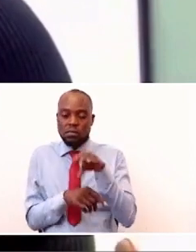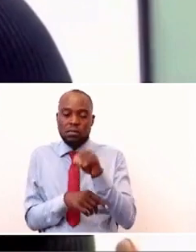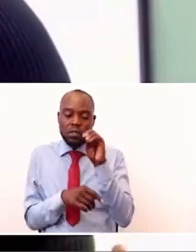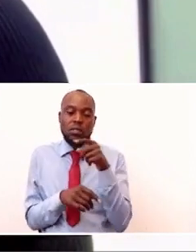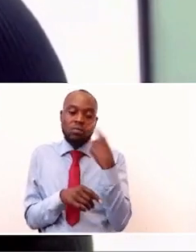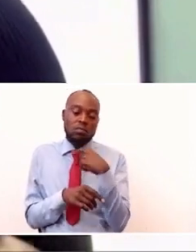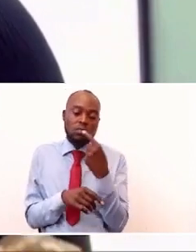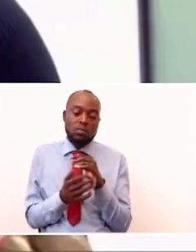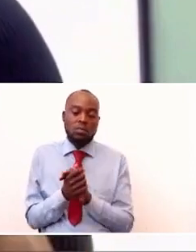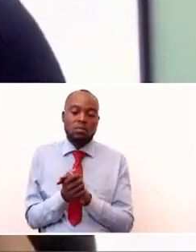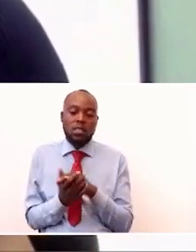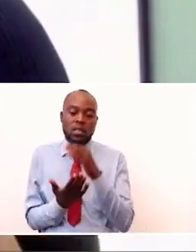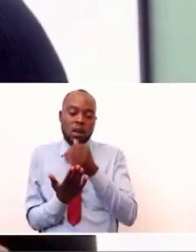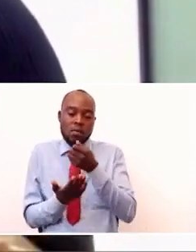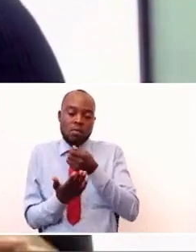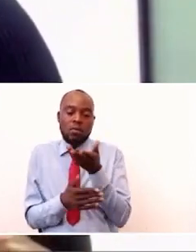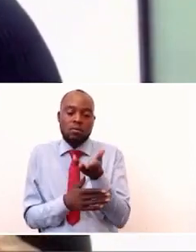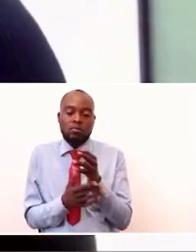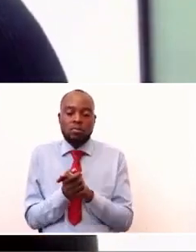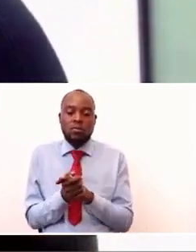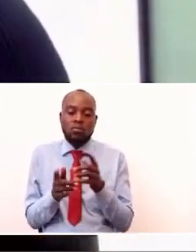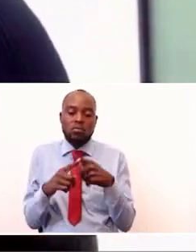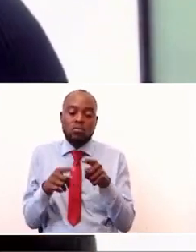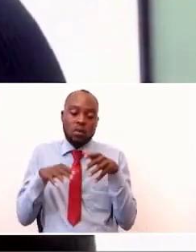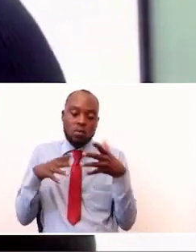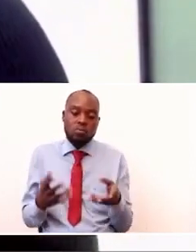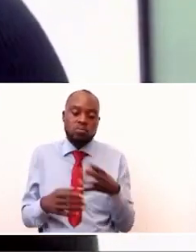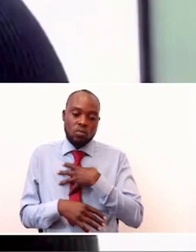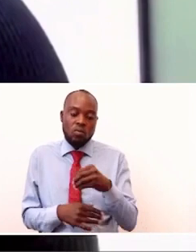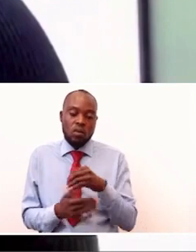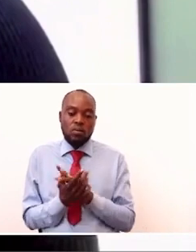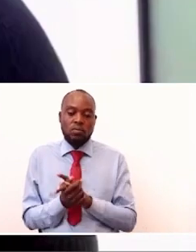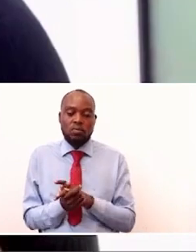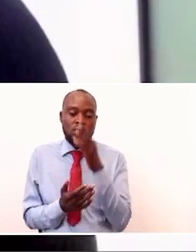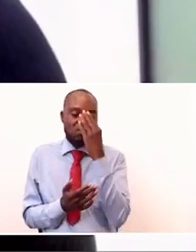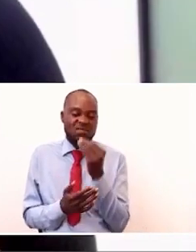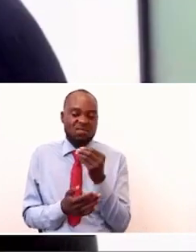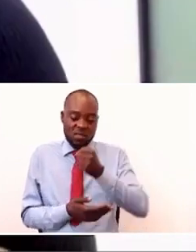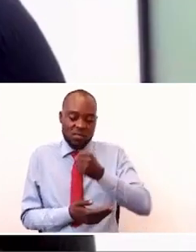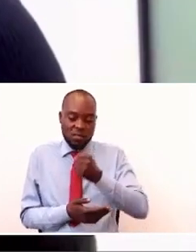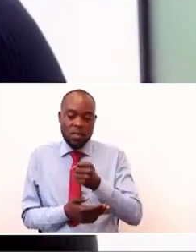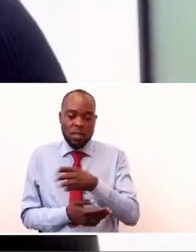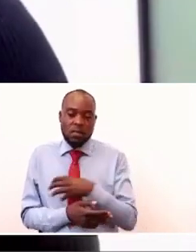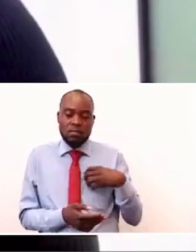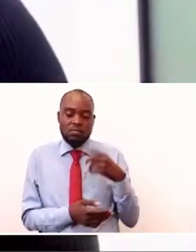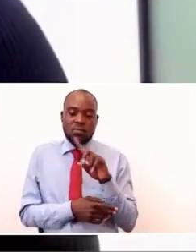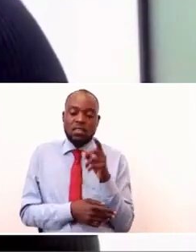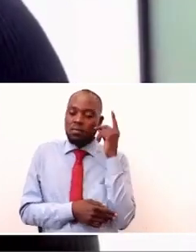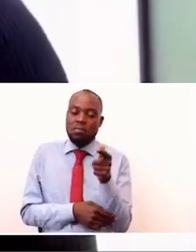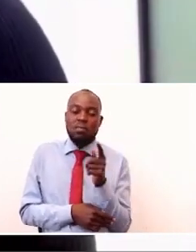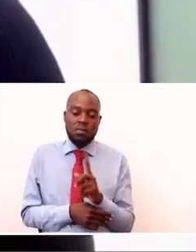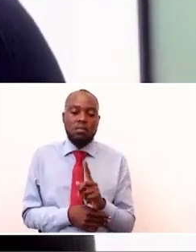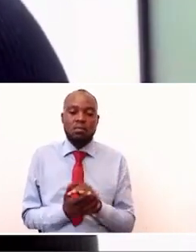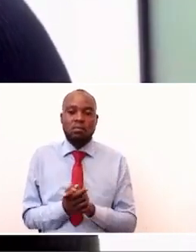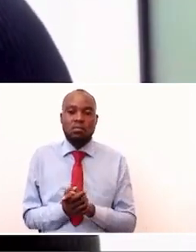moves. Capital is mostly Silicon Valley, is white, is male, is old. It's not female, it's not black, it's